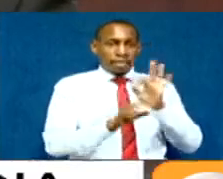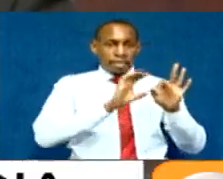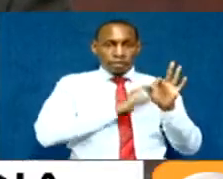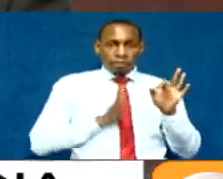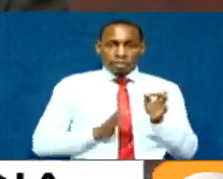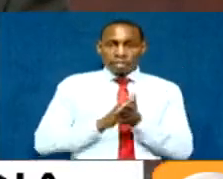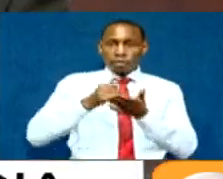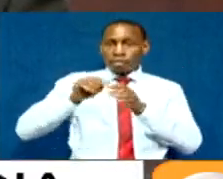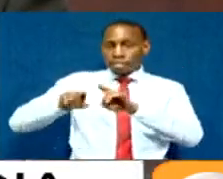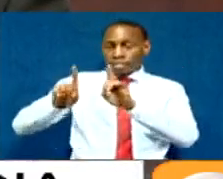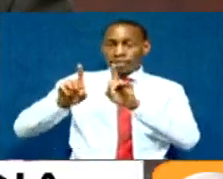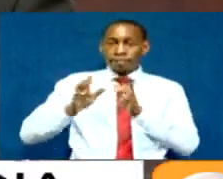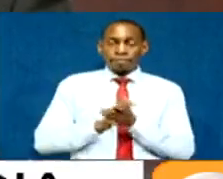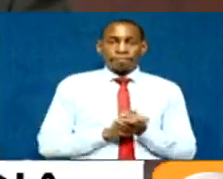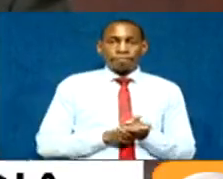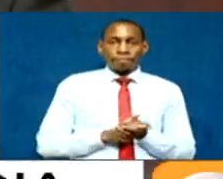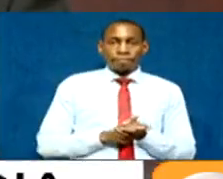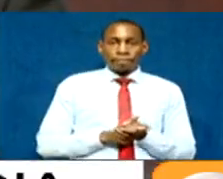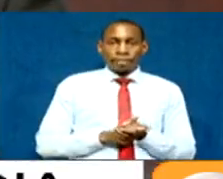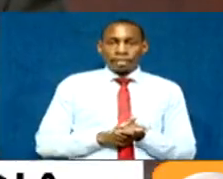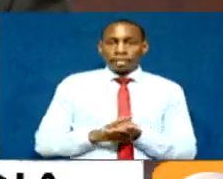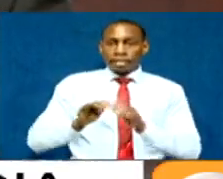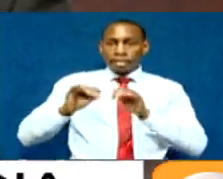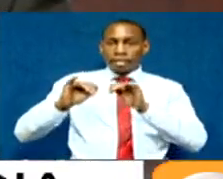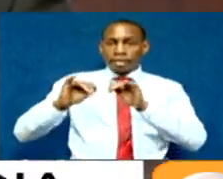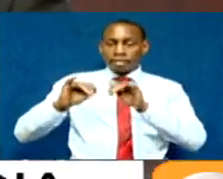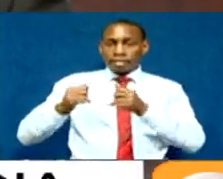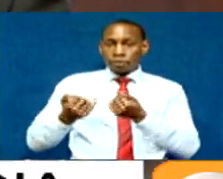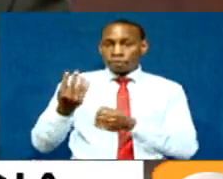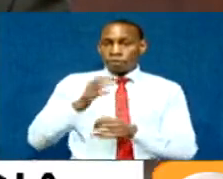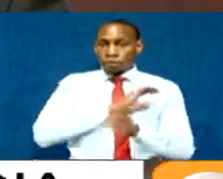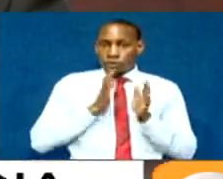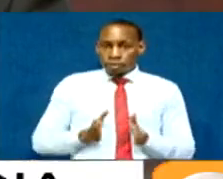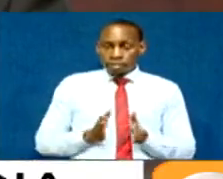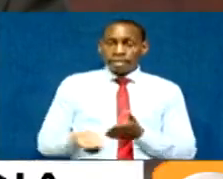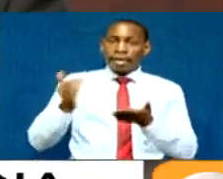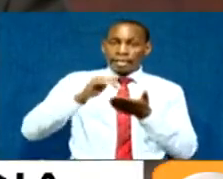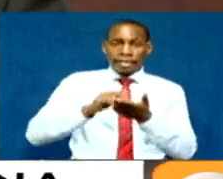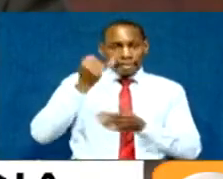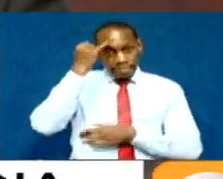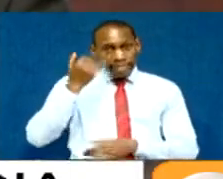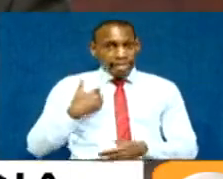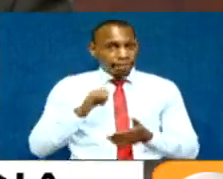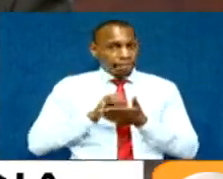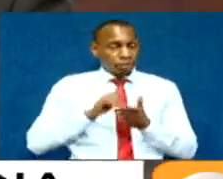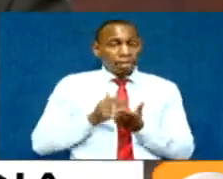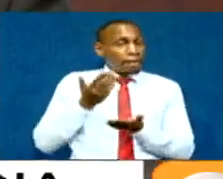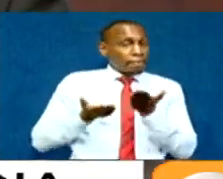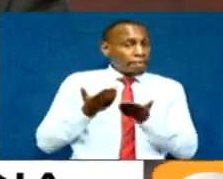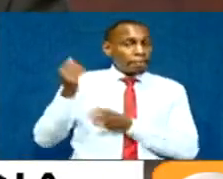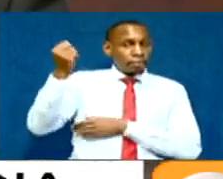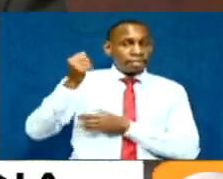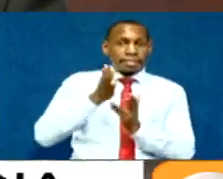including yourself, who've been there through it all, and four new commissioners. There's again a perception that there could be some